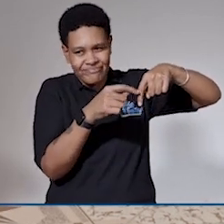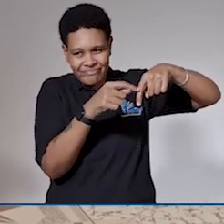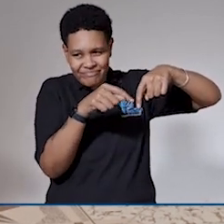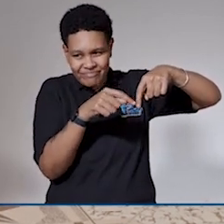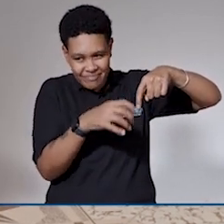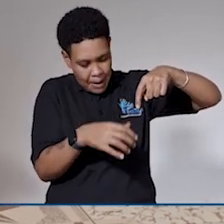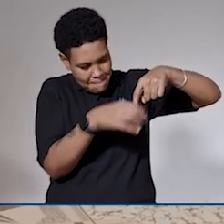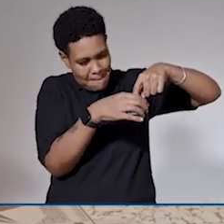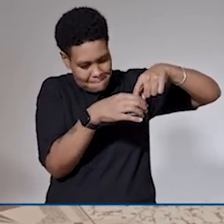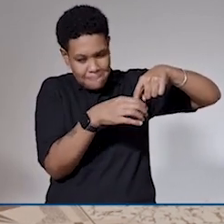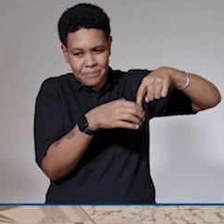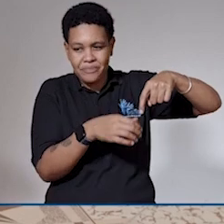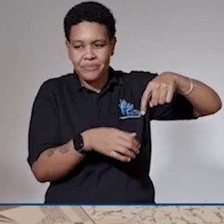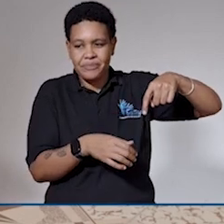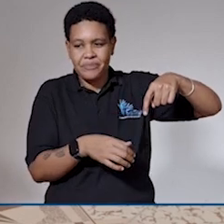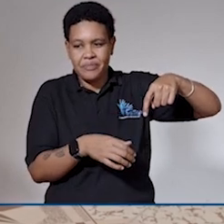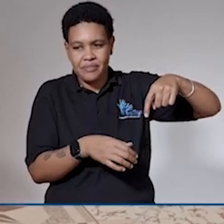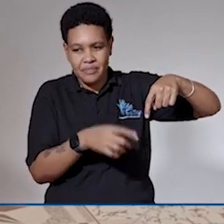Pylon,